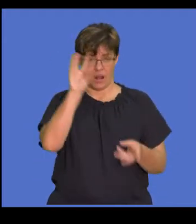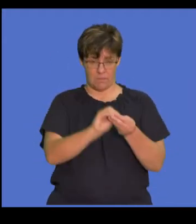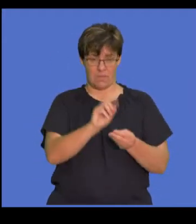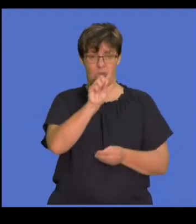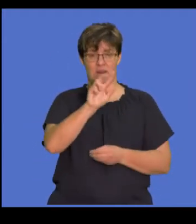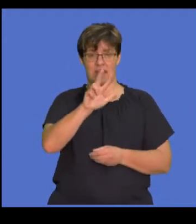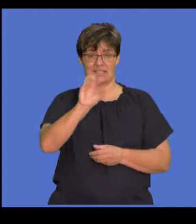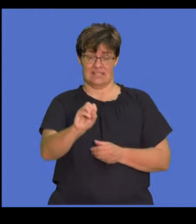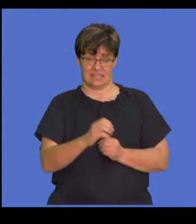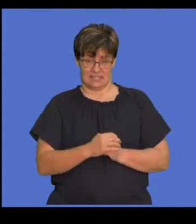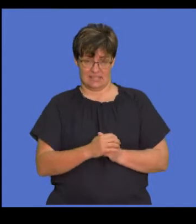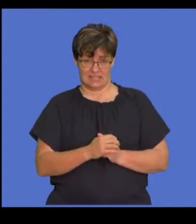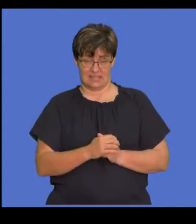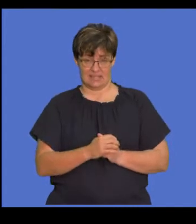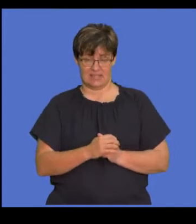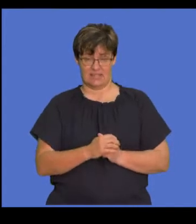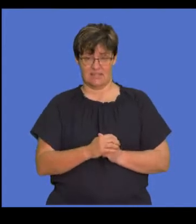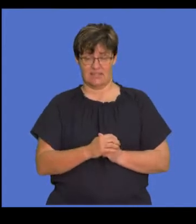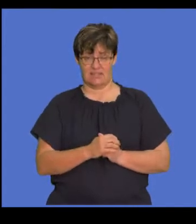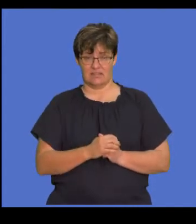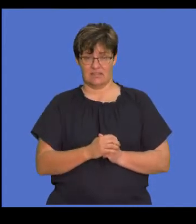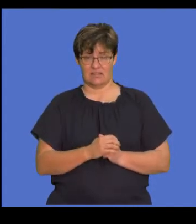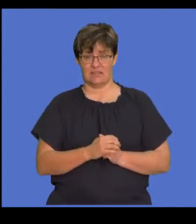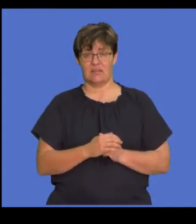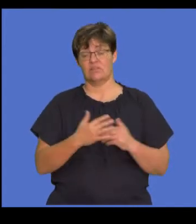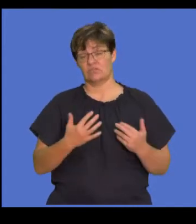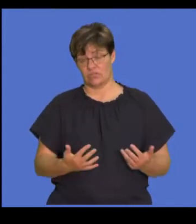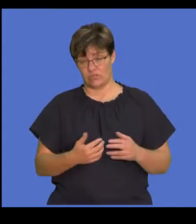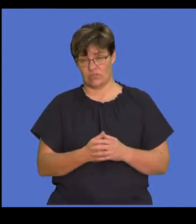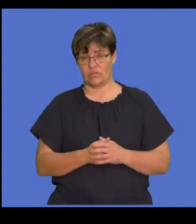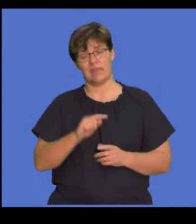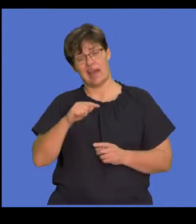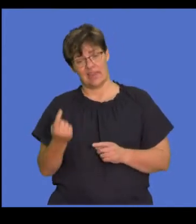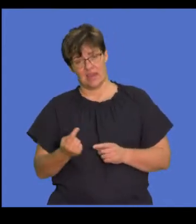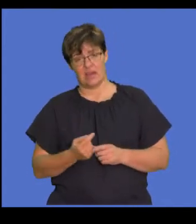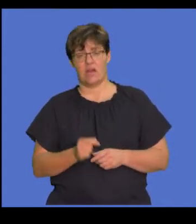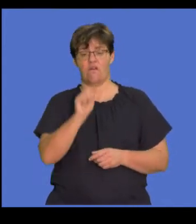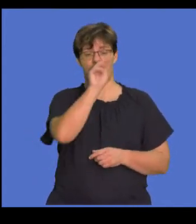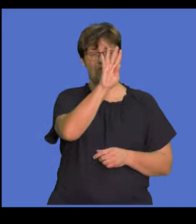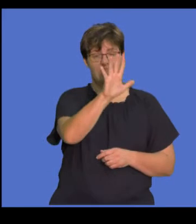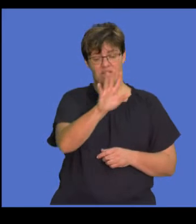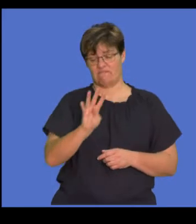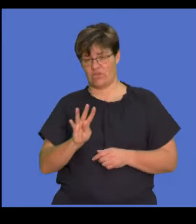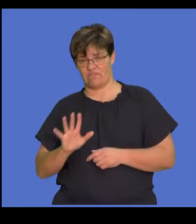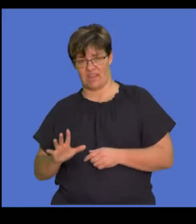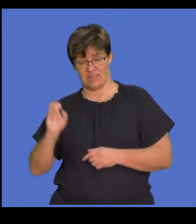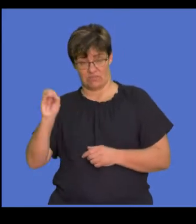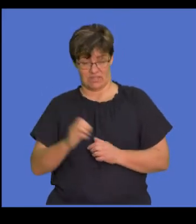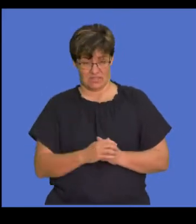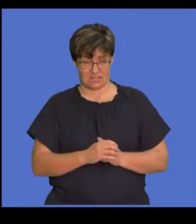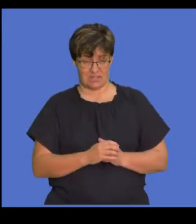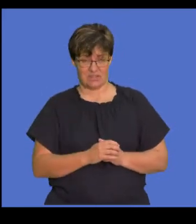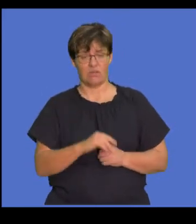to 180 degrees in a triangle. The other one is 45 degrees, 45